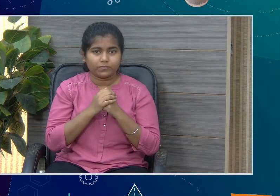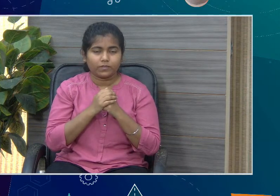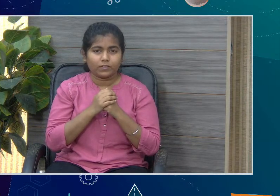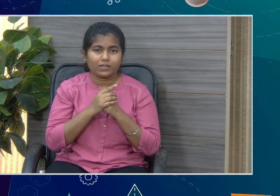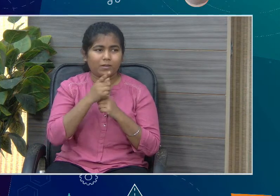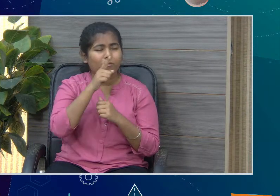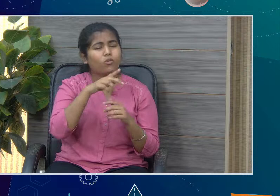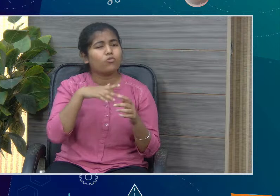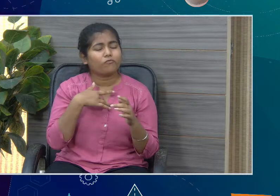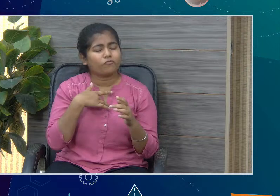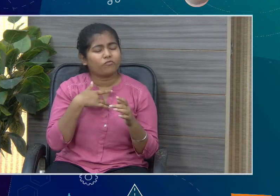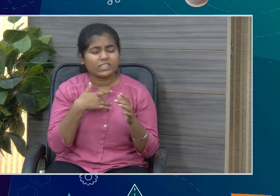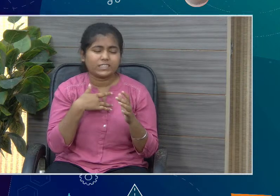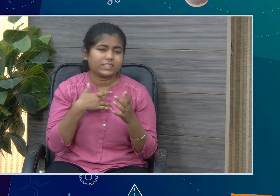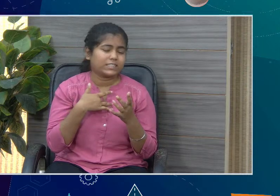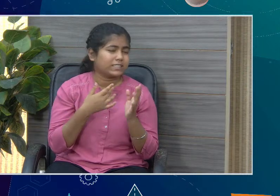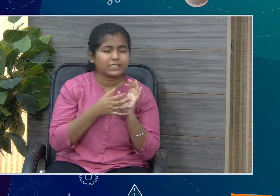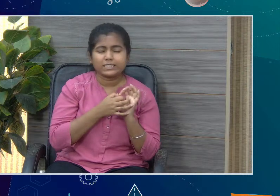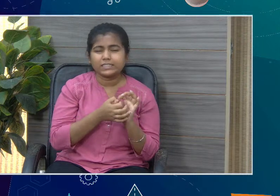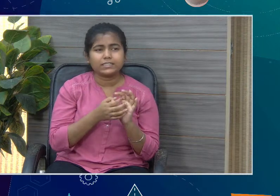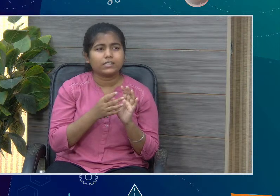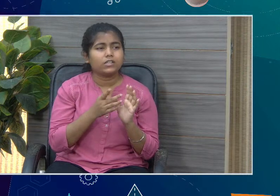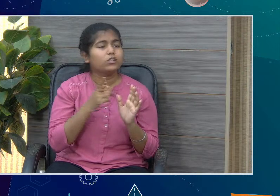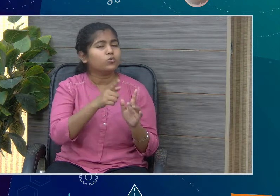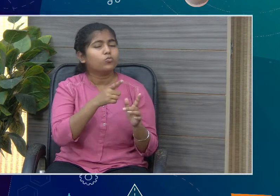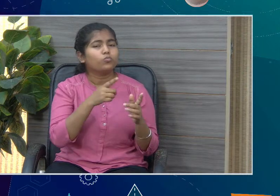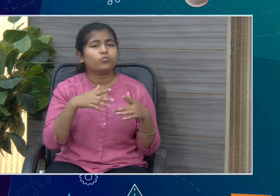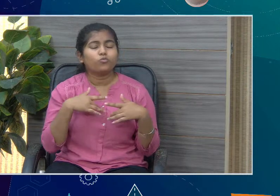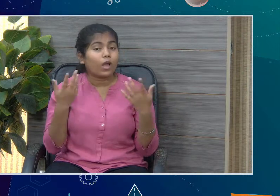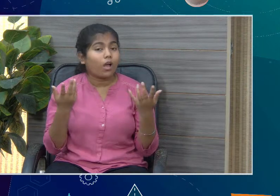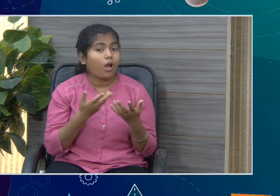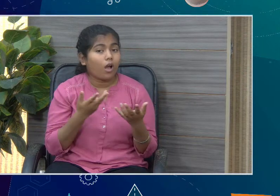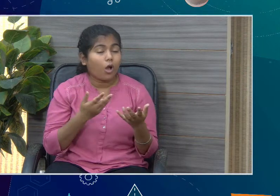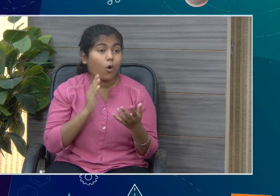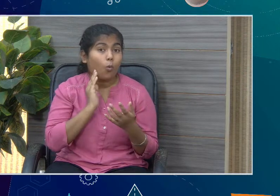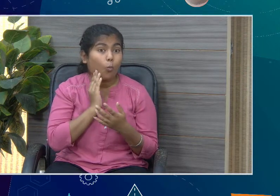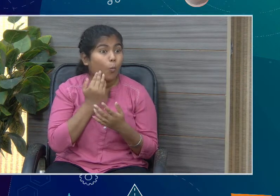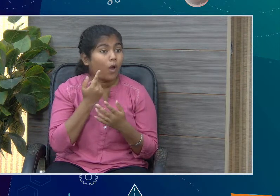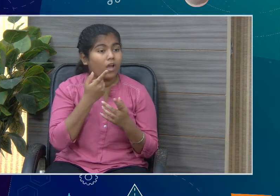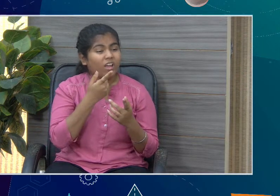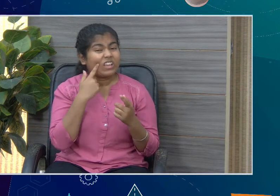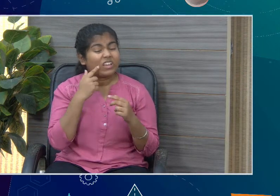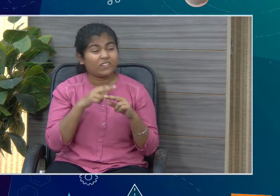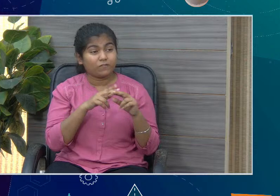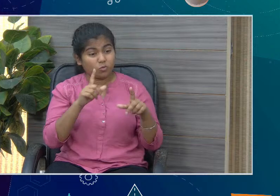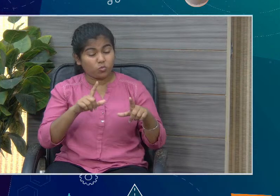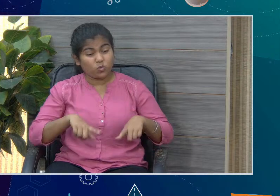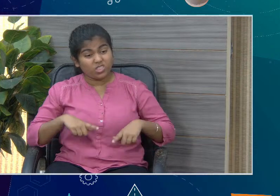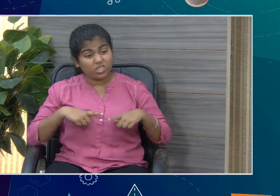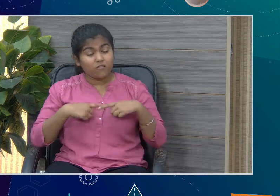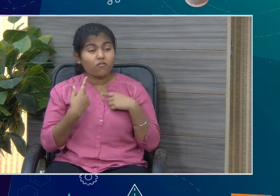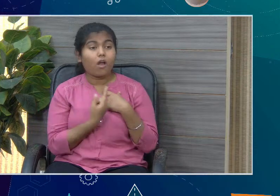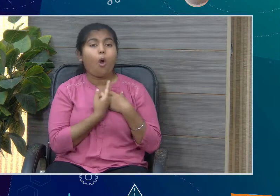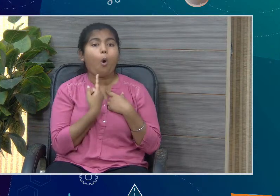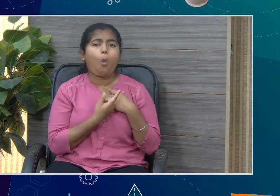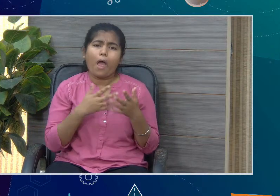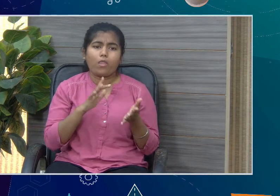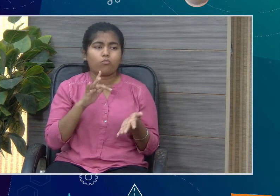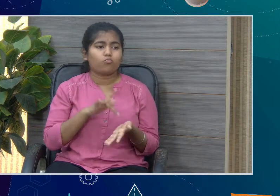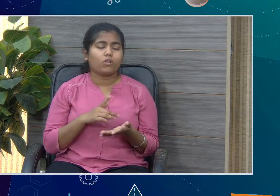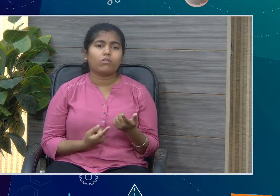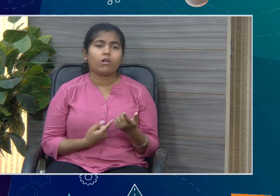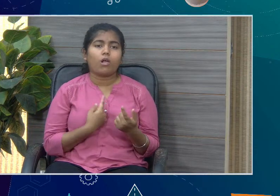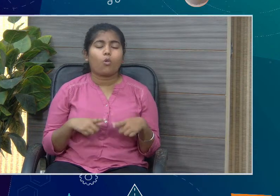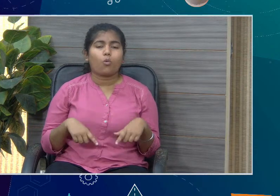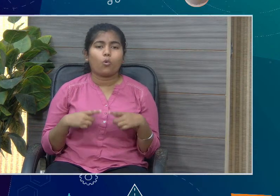your feelings. That how would you feel if you are left alone somewhere? Okay. I